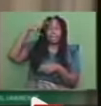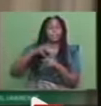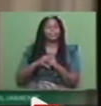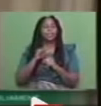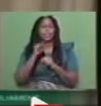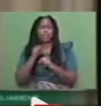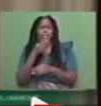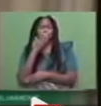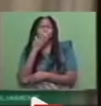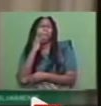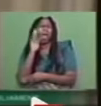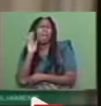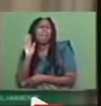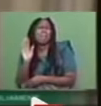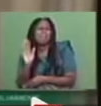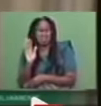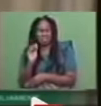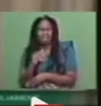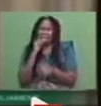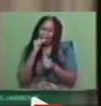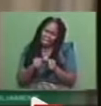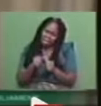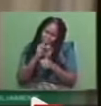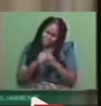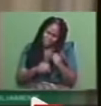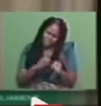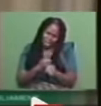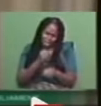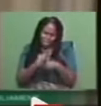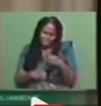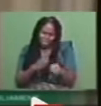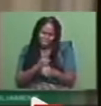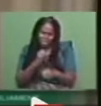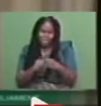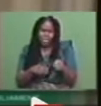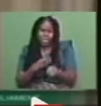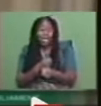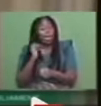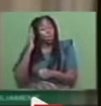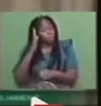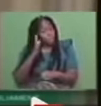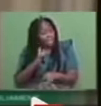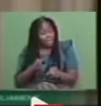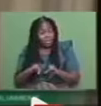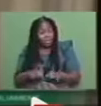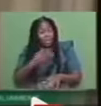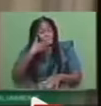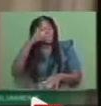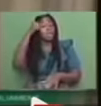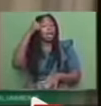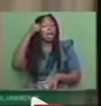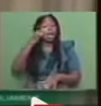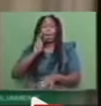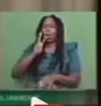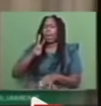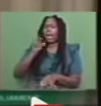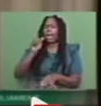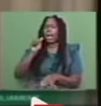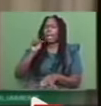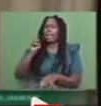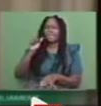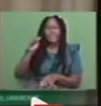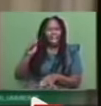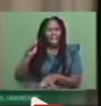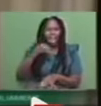TNTEC would become more efficient. Lo and behold, back again, repeat, to be broken again. Last year you said